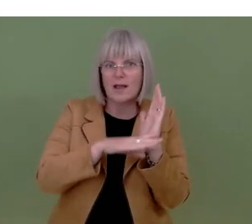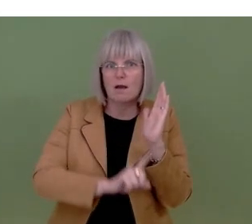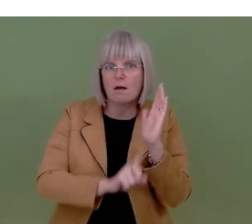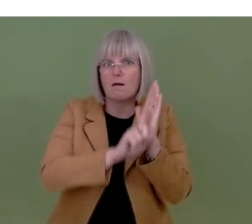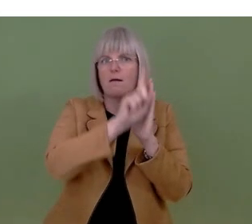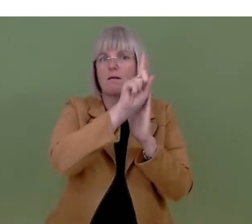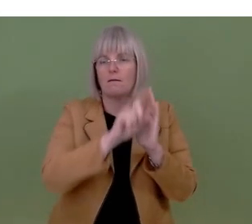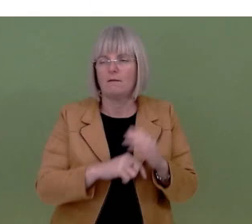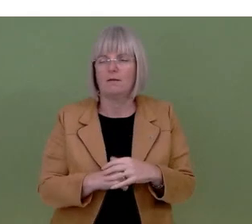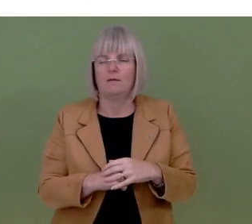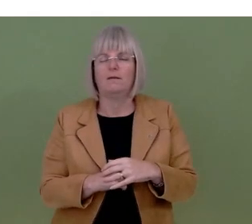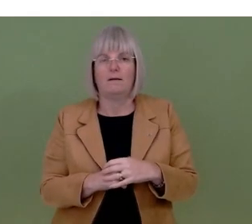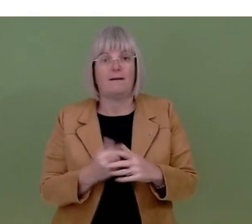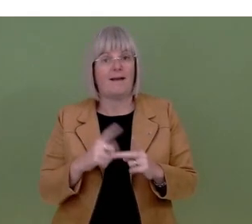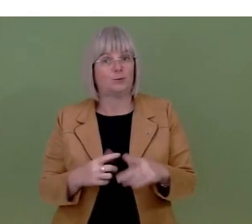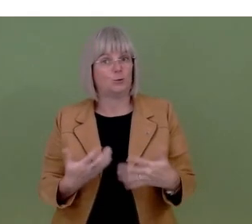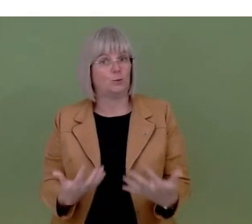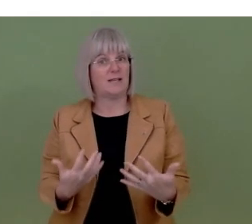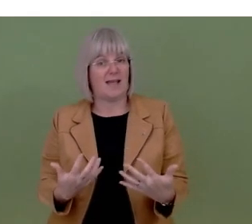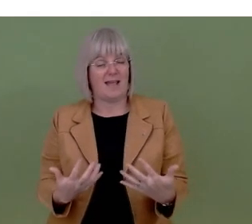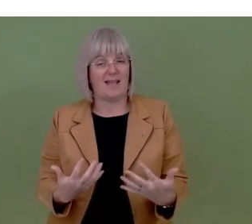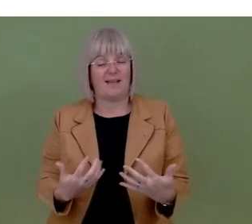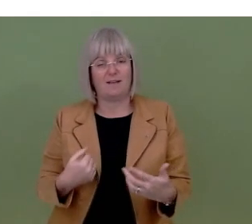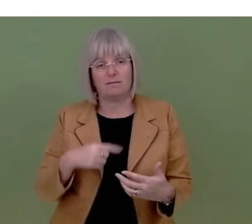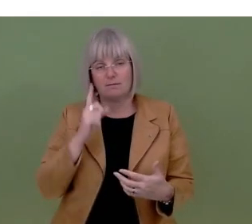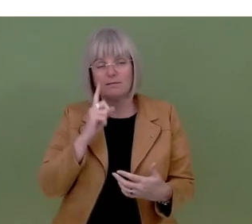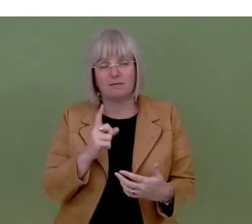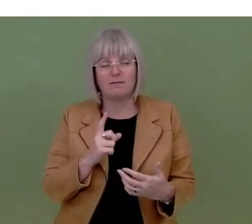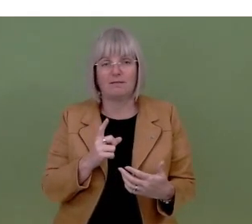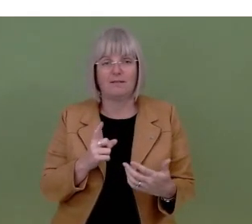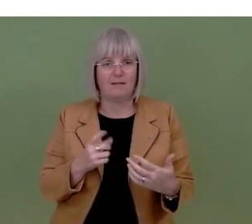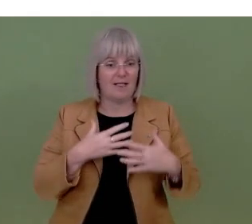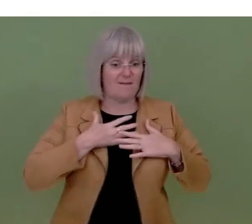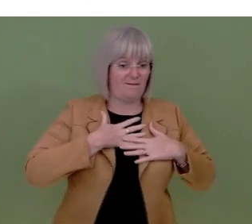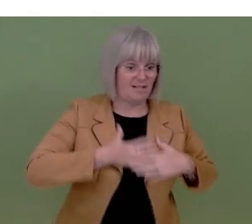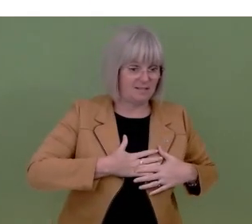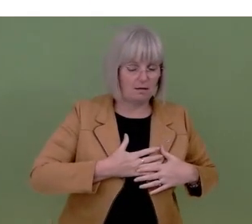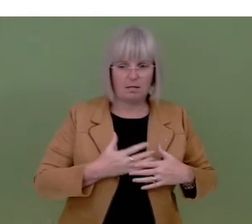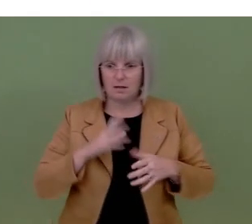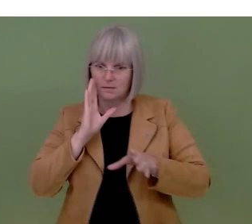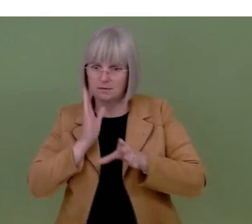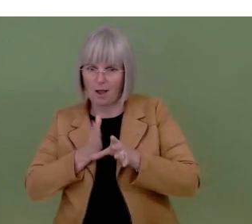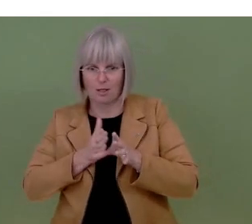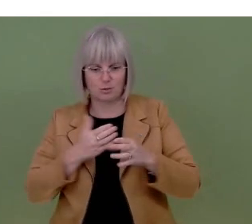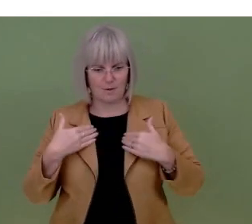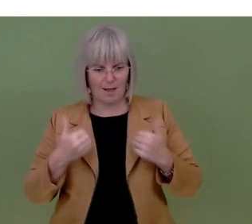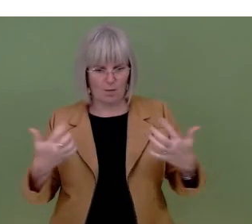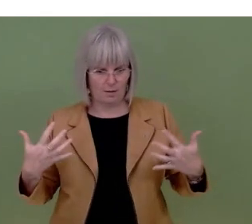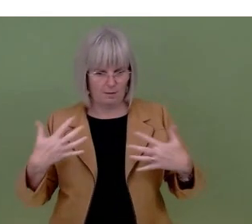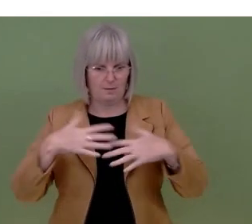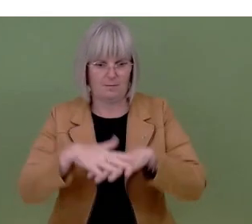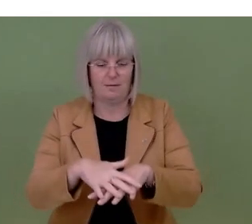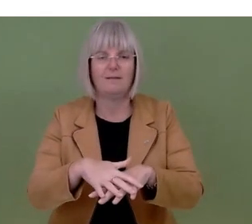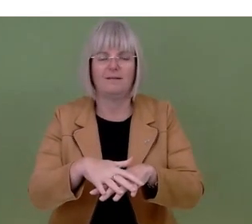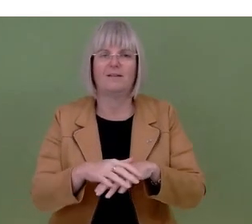and today in progressing across this frontier of psychological practice in physical health. So I think all in all, it's been a fantastic